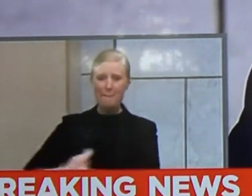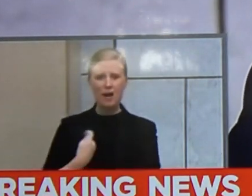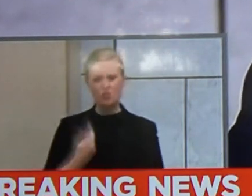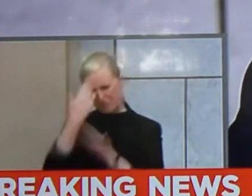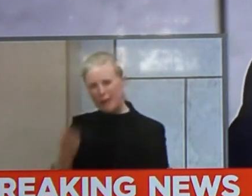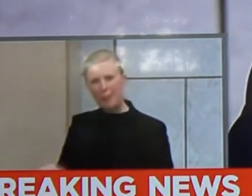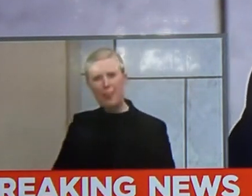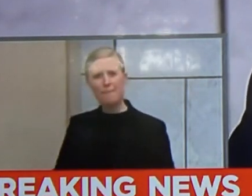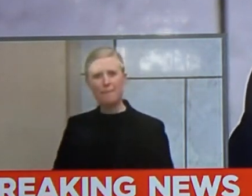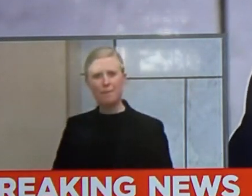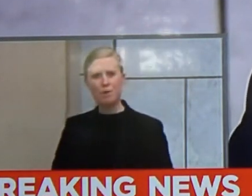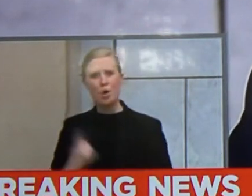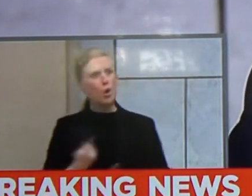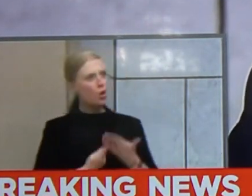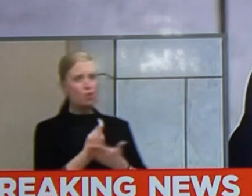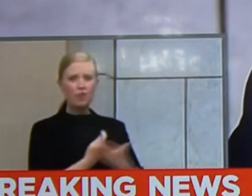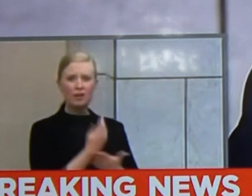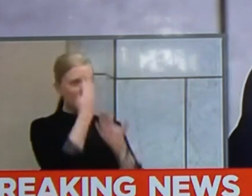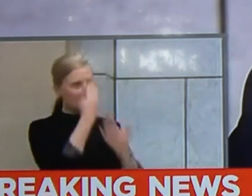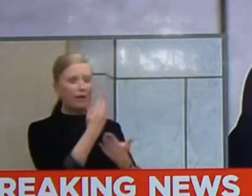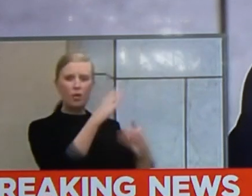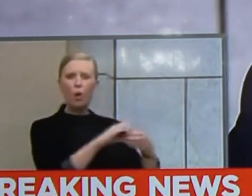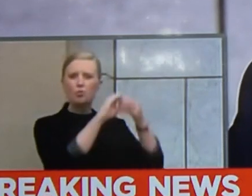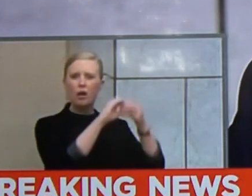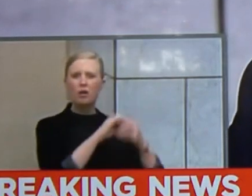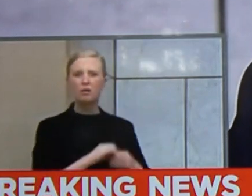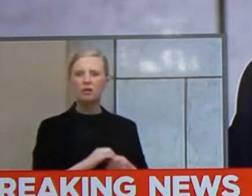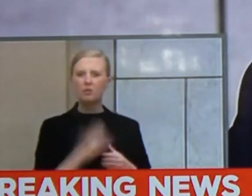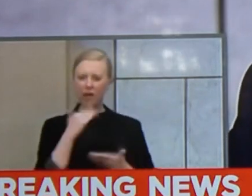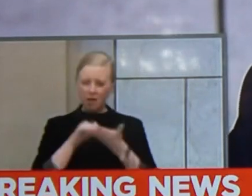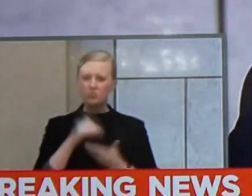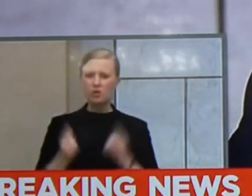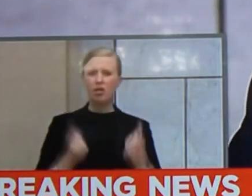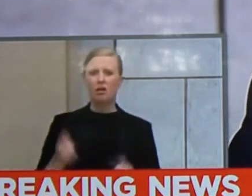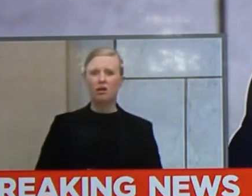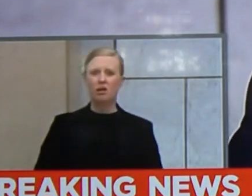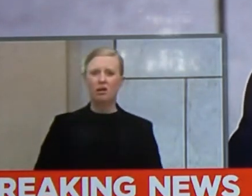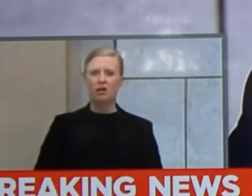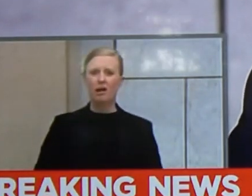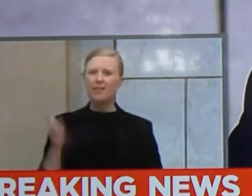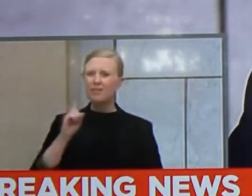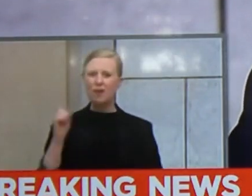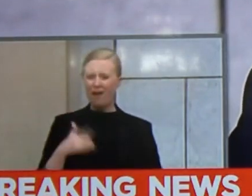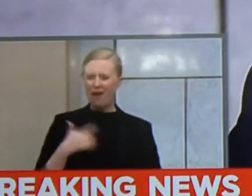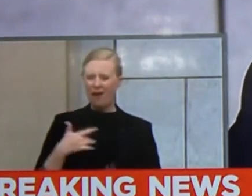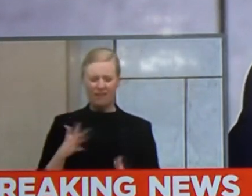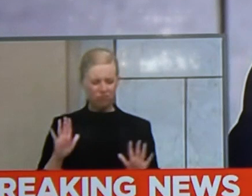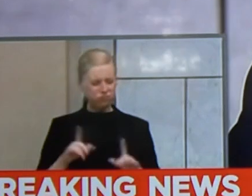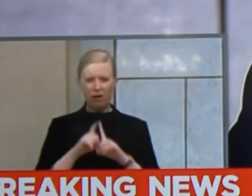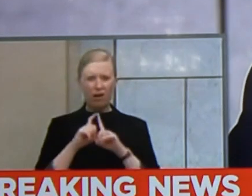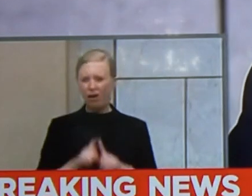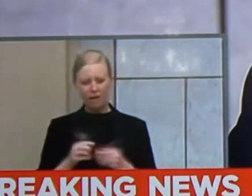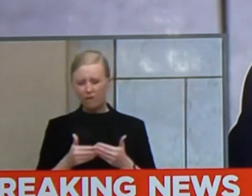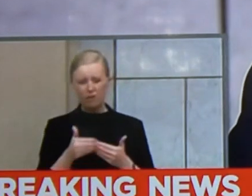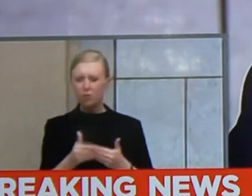livelihoods and support each other's livelihoods wherever you can. This is going to be a tough time, whether you're a tenant, and I know there'll